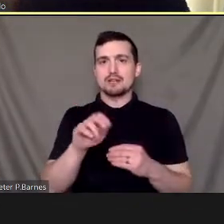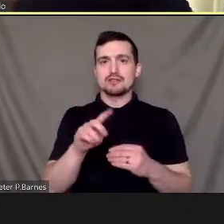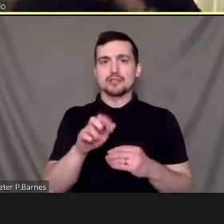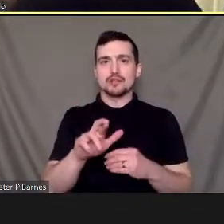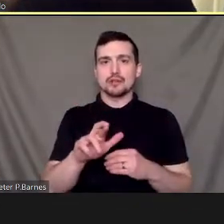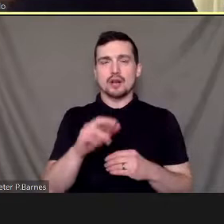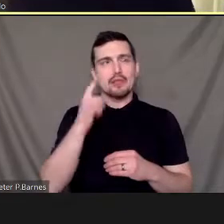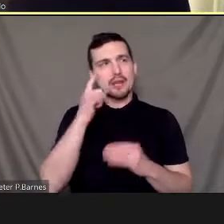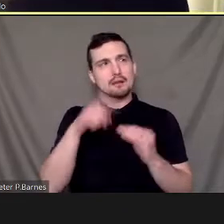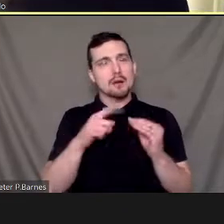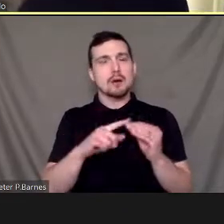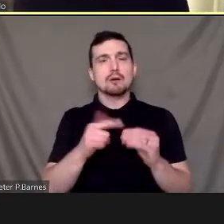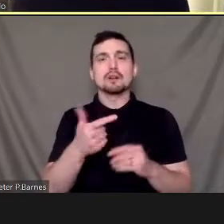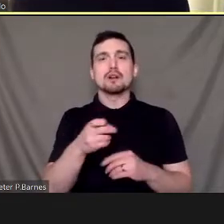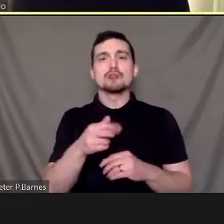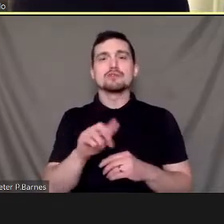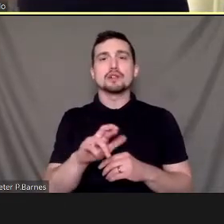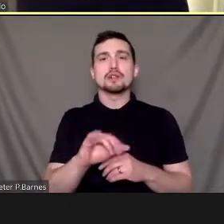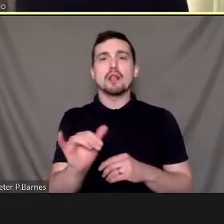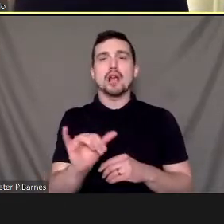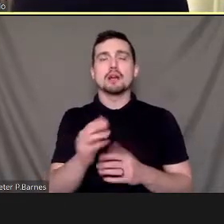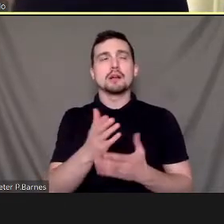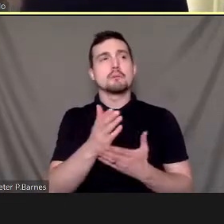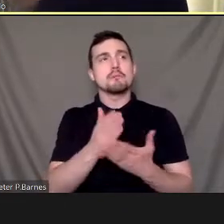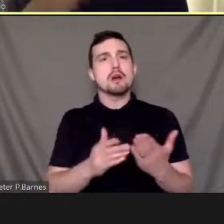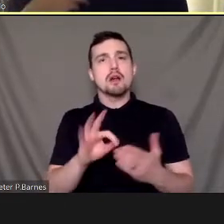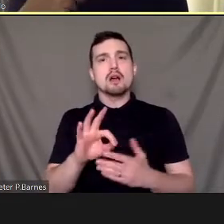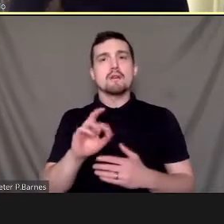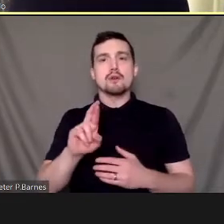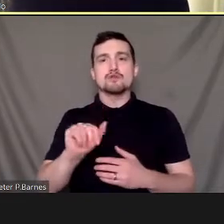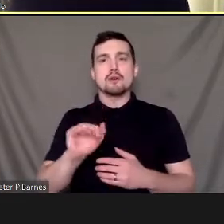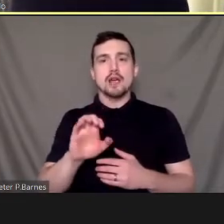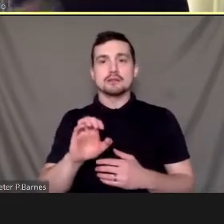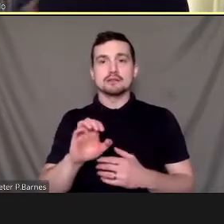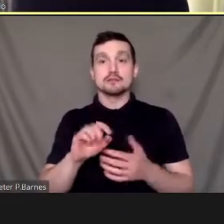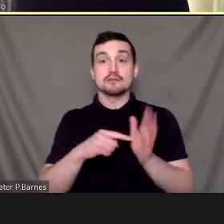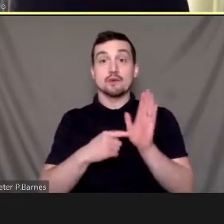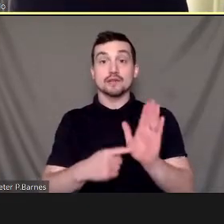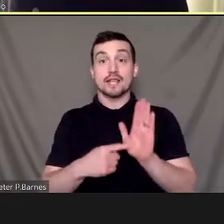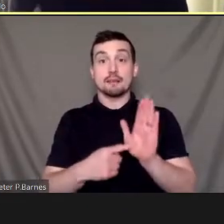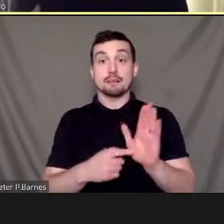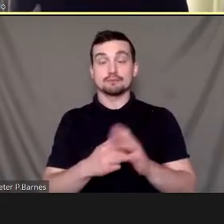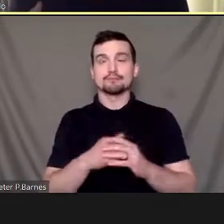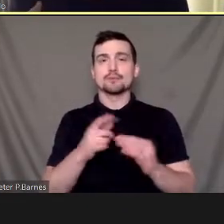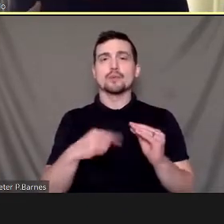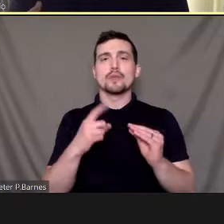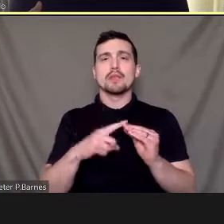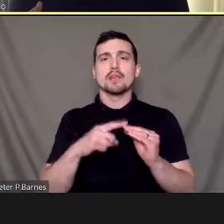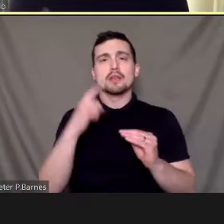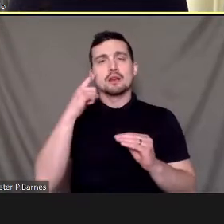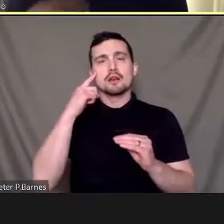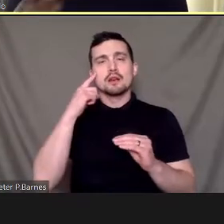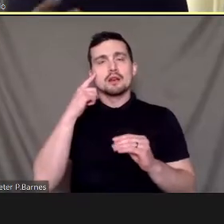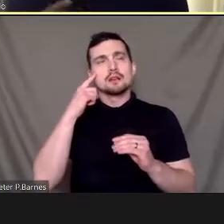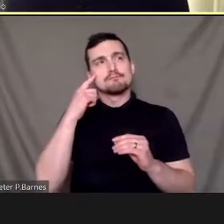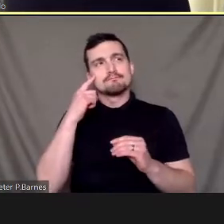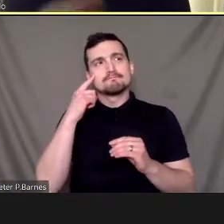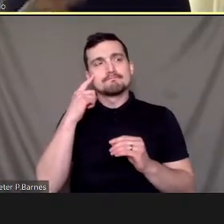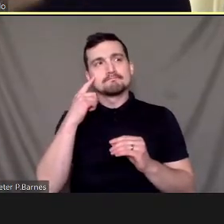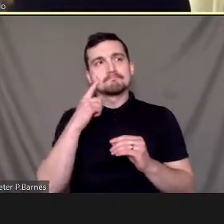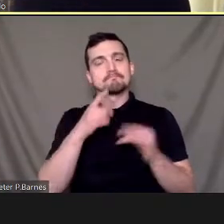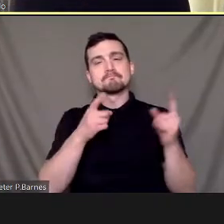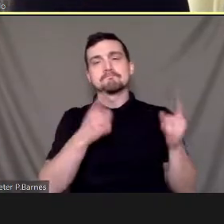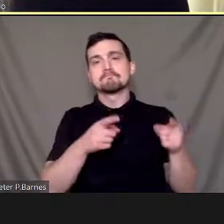gender as part of race. So for example, when we think about instances